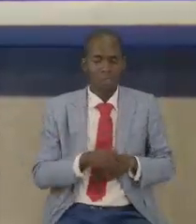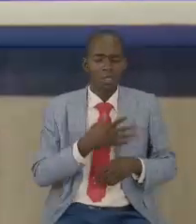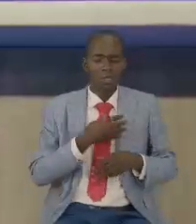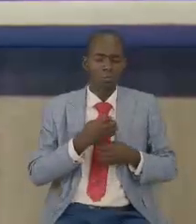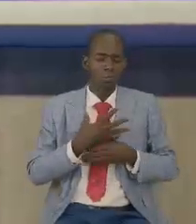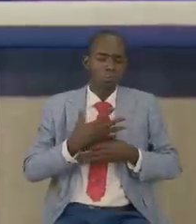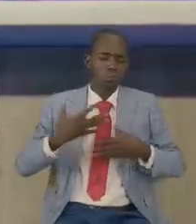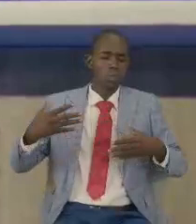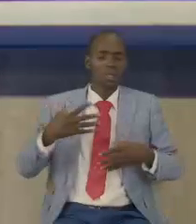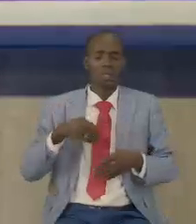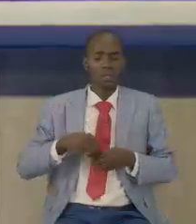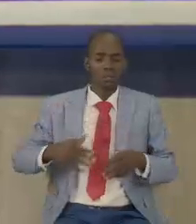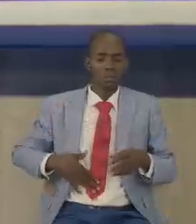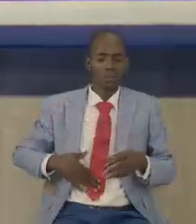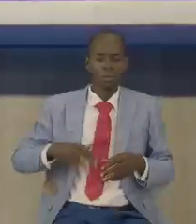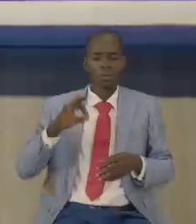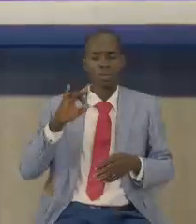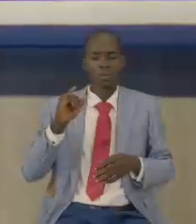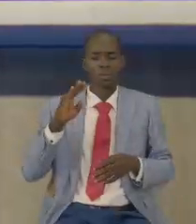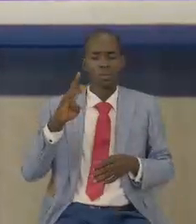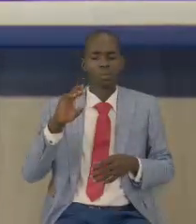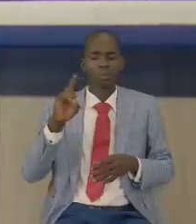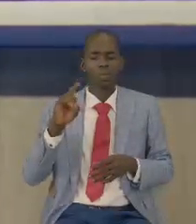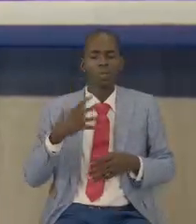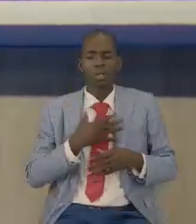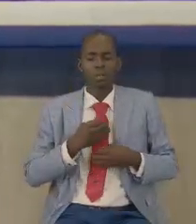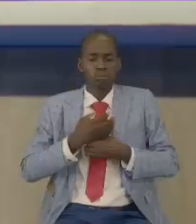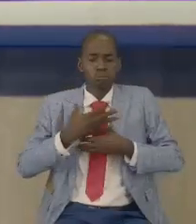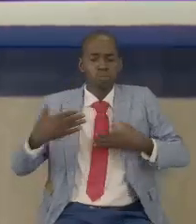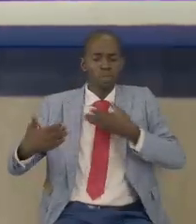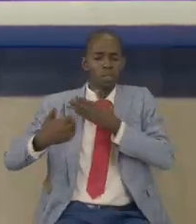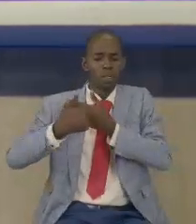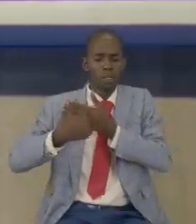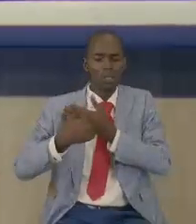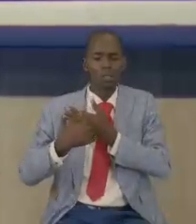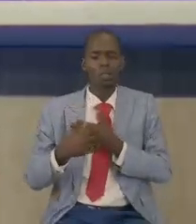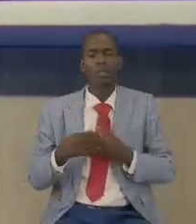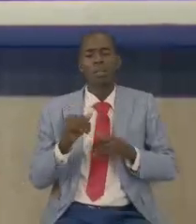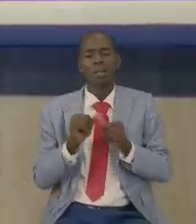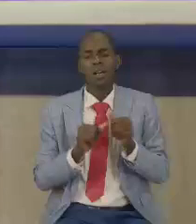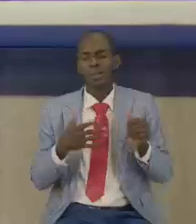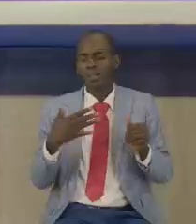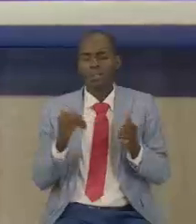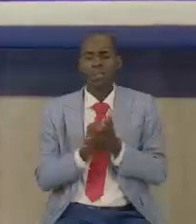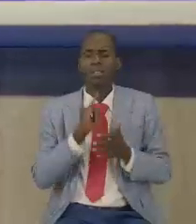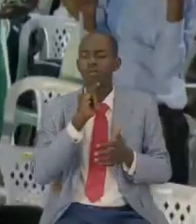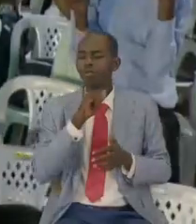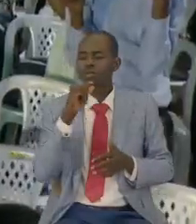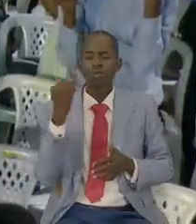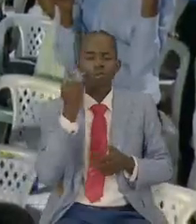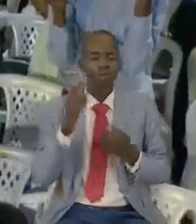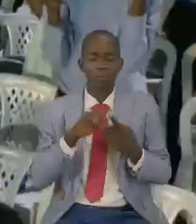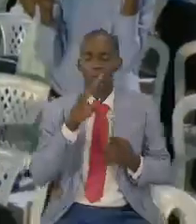hunchback, everything that should not be there, I command, come out in Jesus'